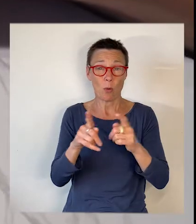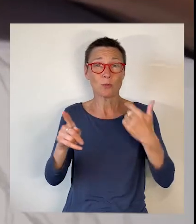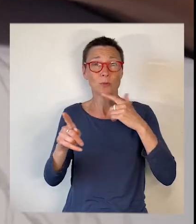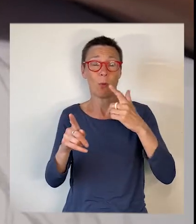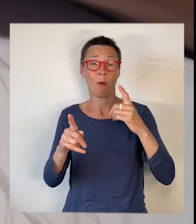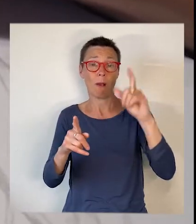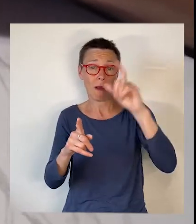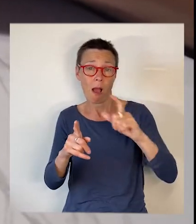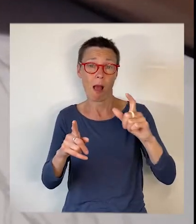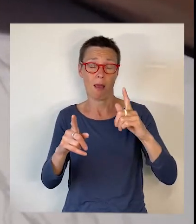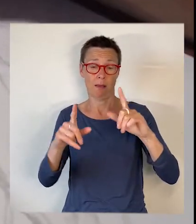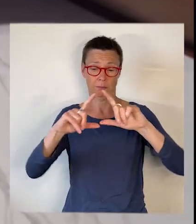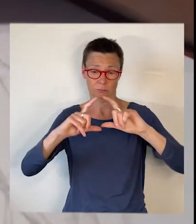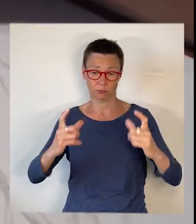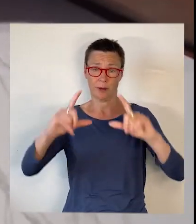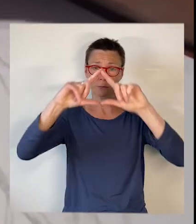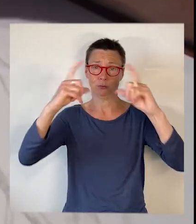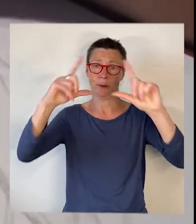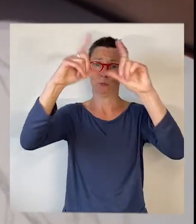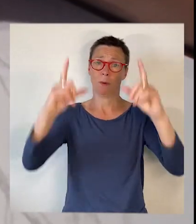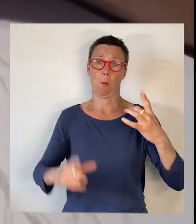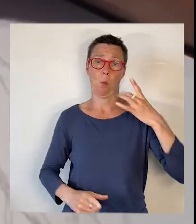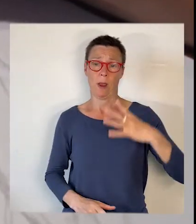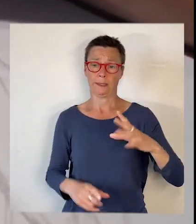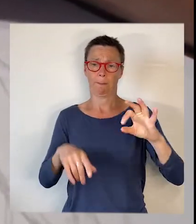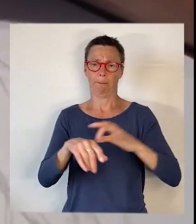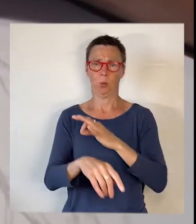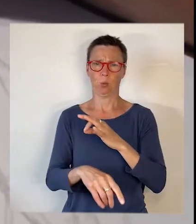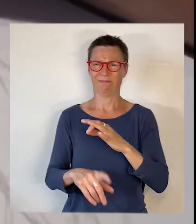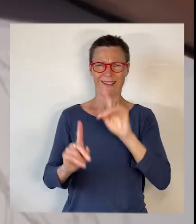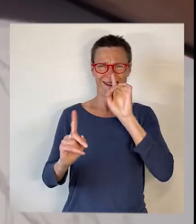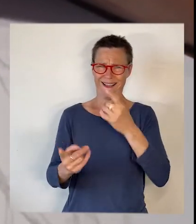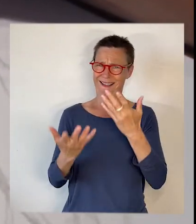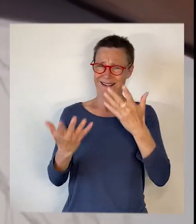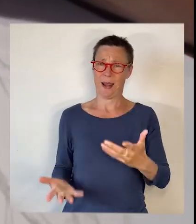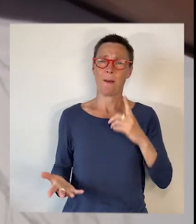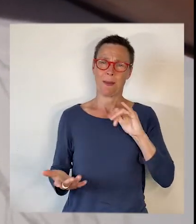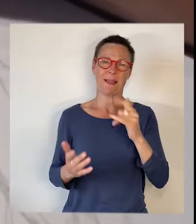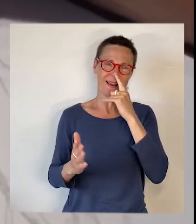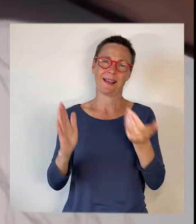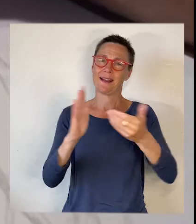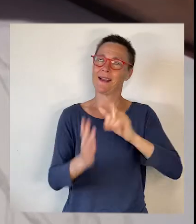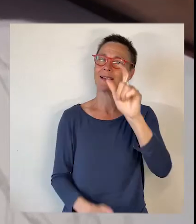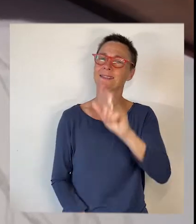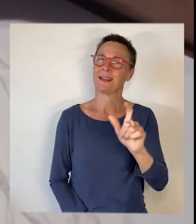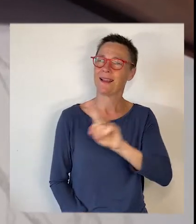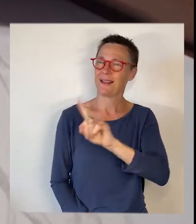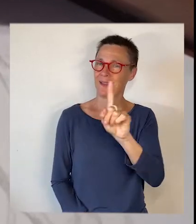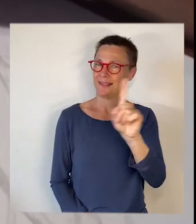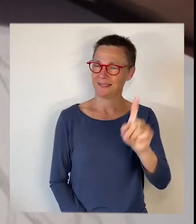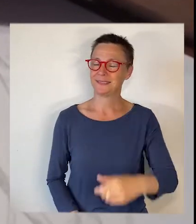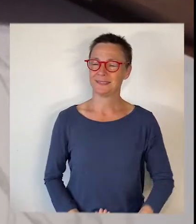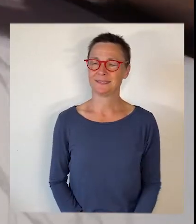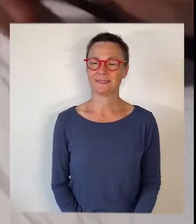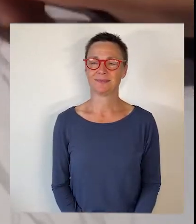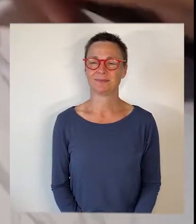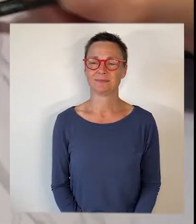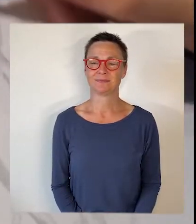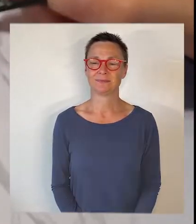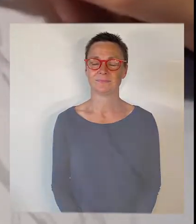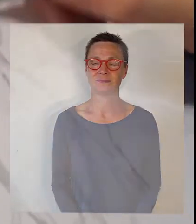blue. I can't do it with my pencil, put the colour in. This is just a sketch. I might colour it in